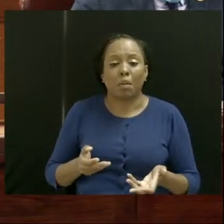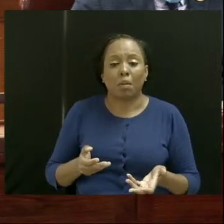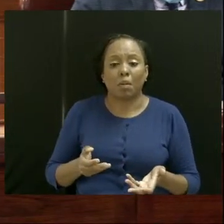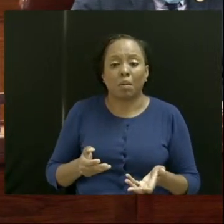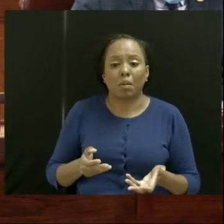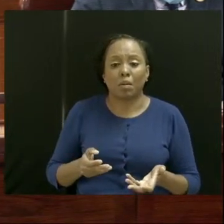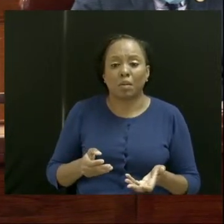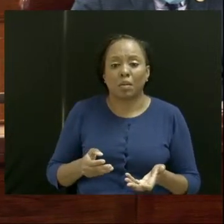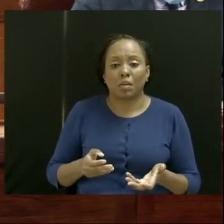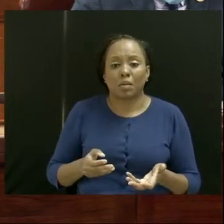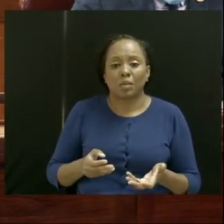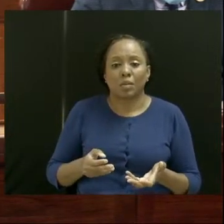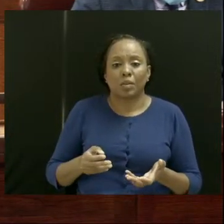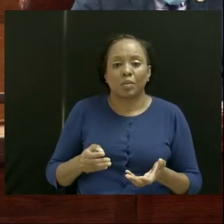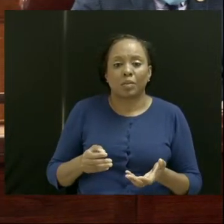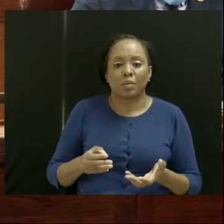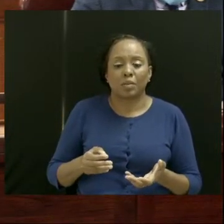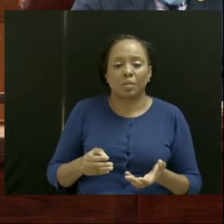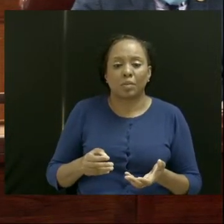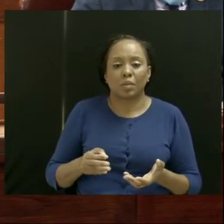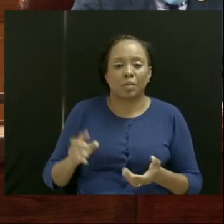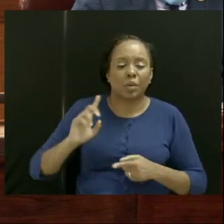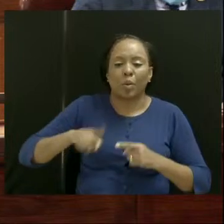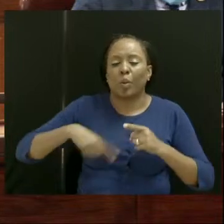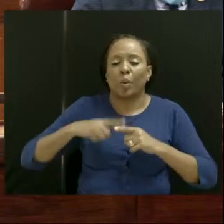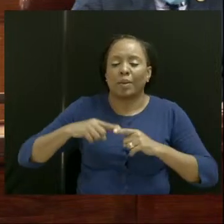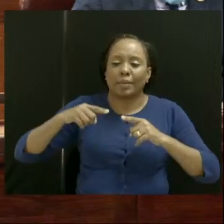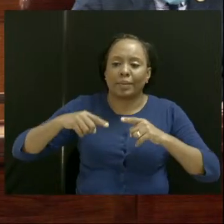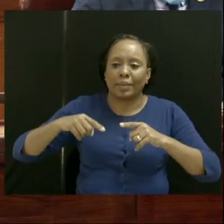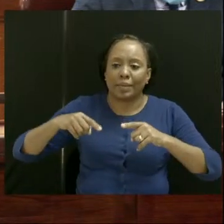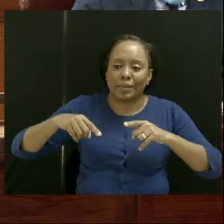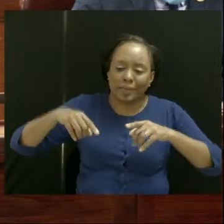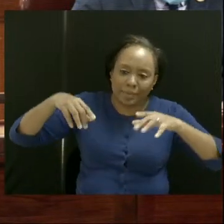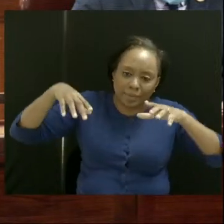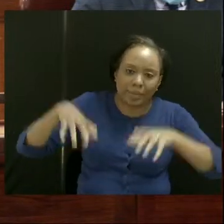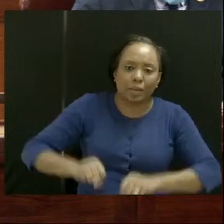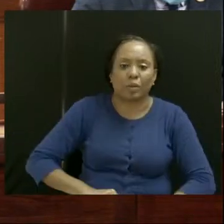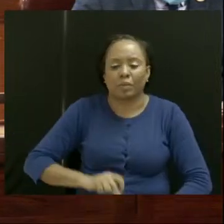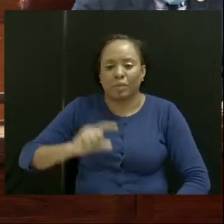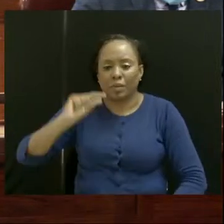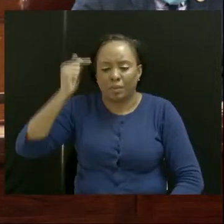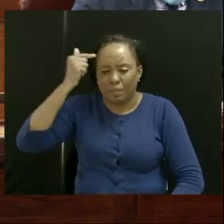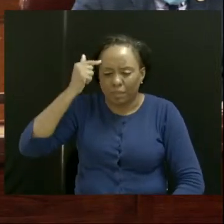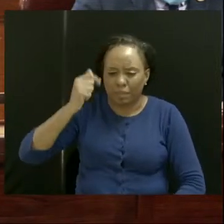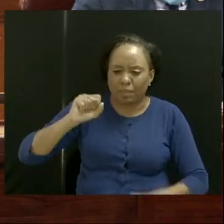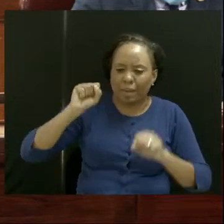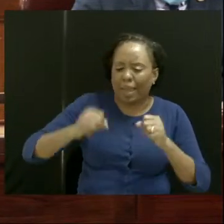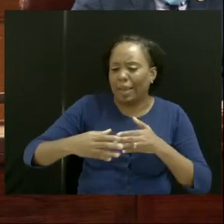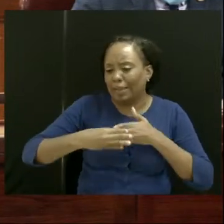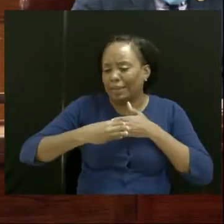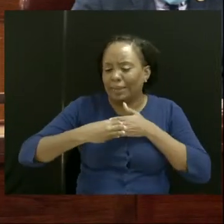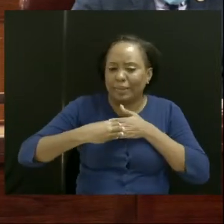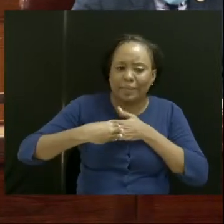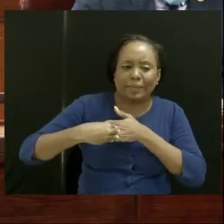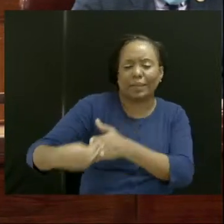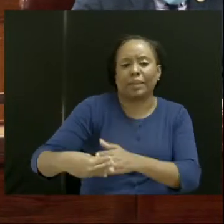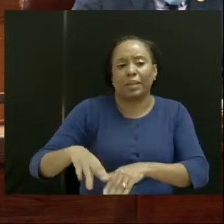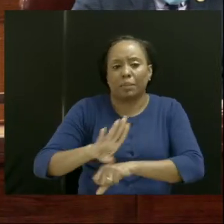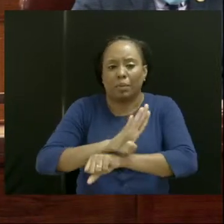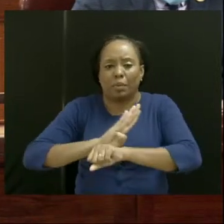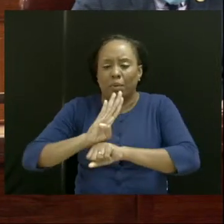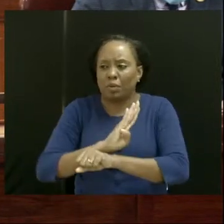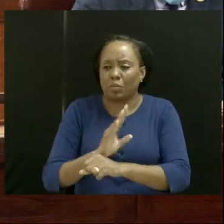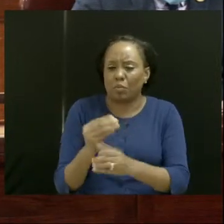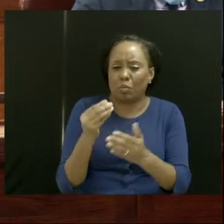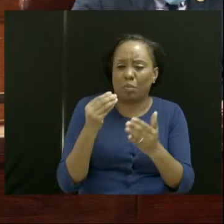positioned, if given the opportunity, to lead us into an era of growth.